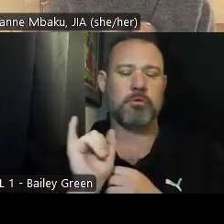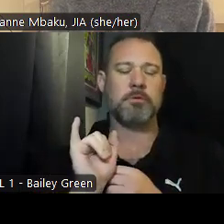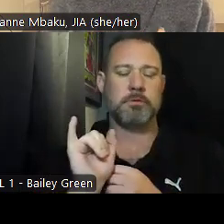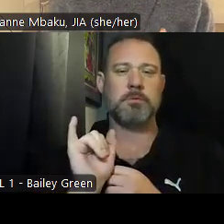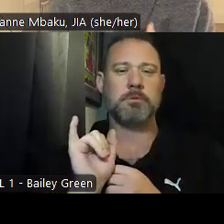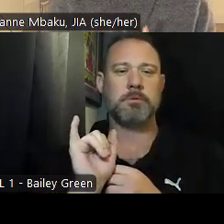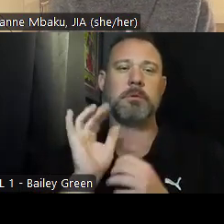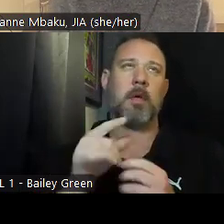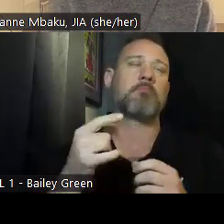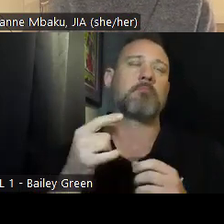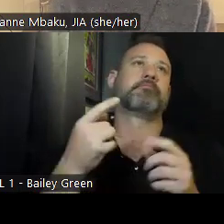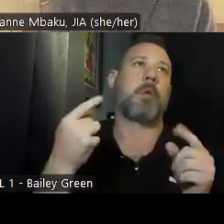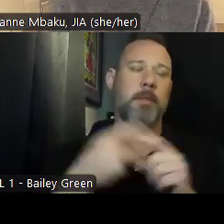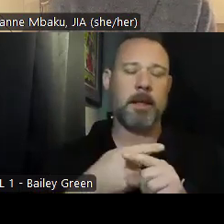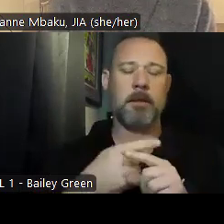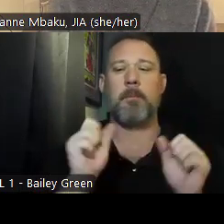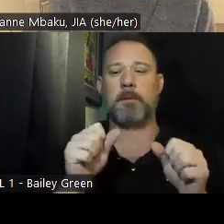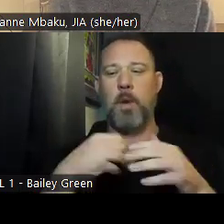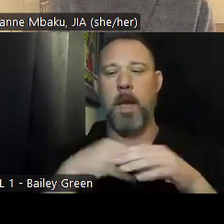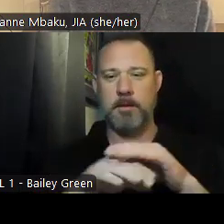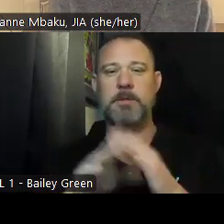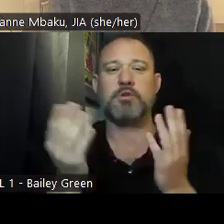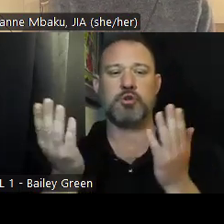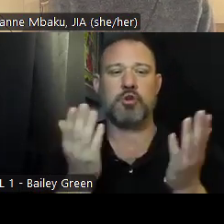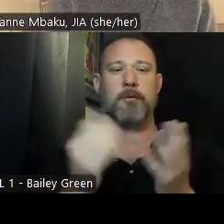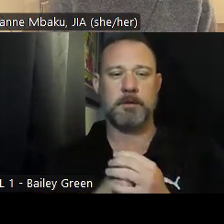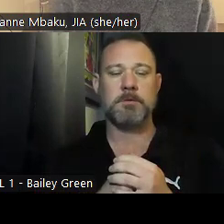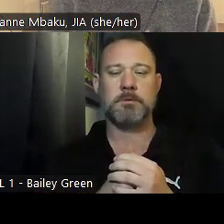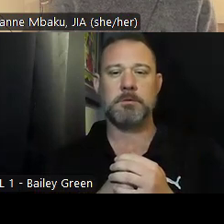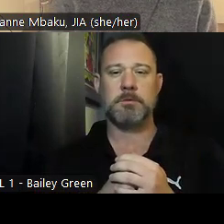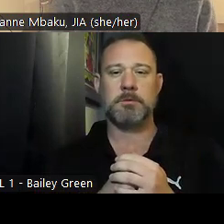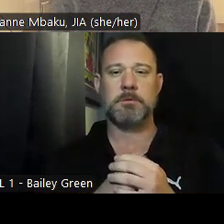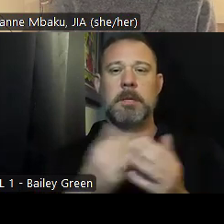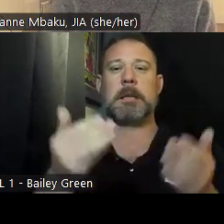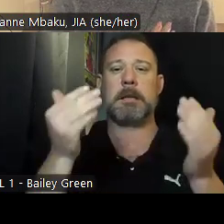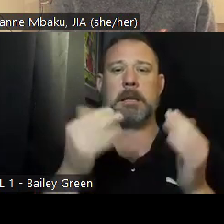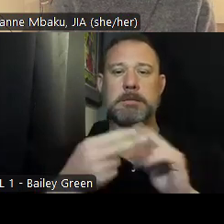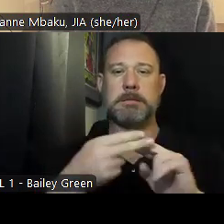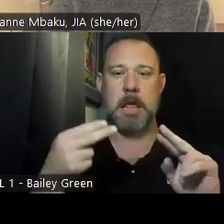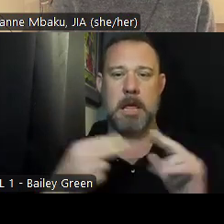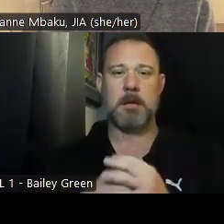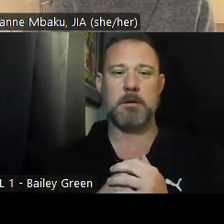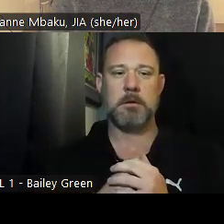This complicates their ability to access these services. Next slide.